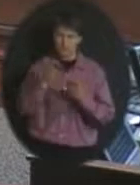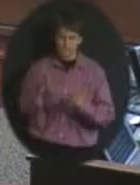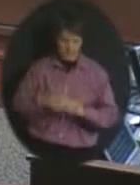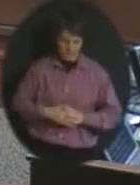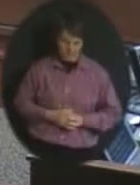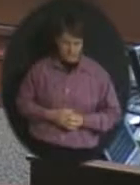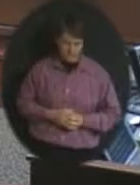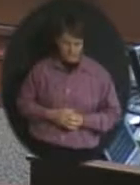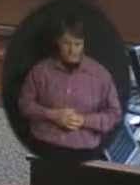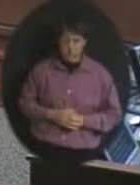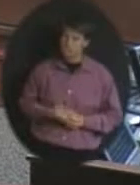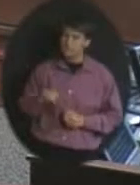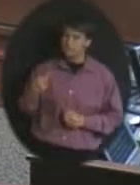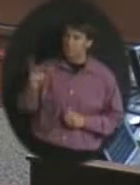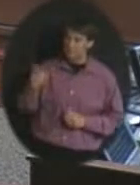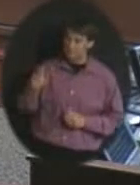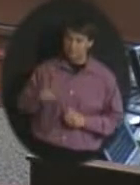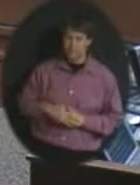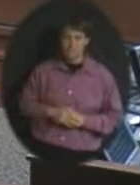Second.